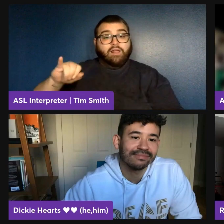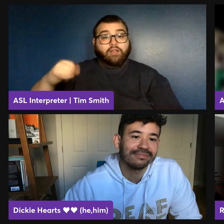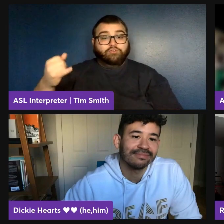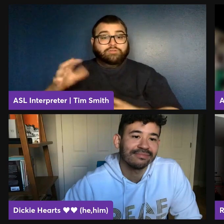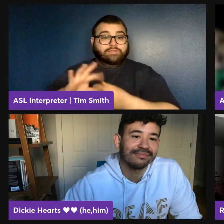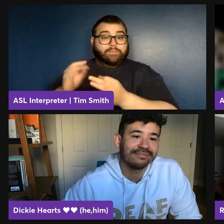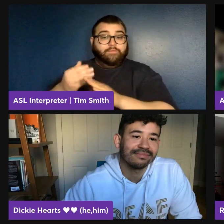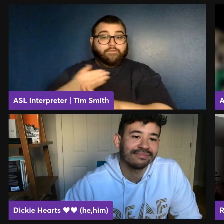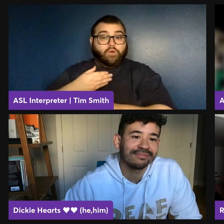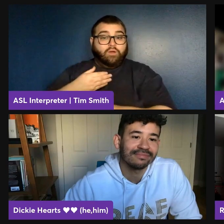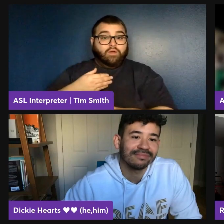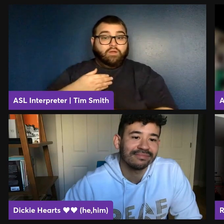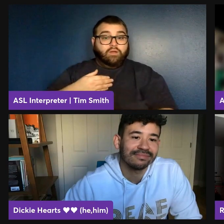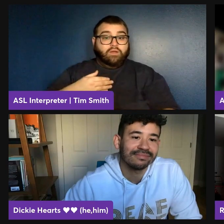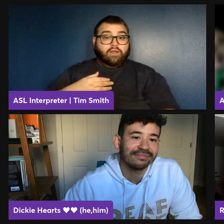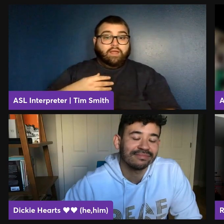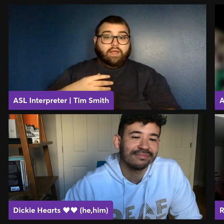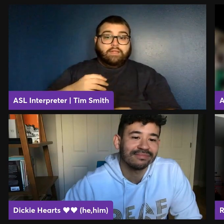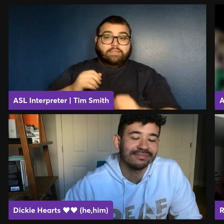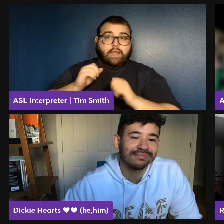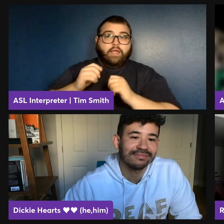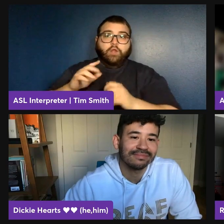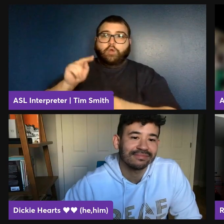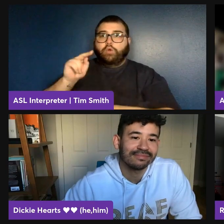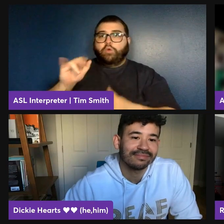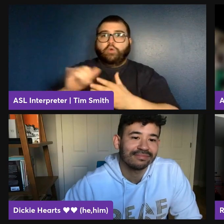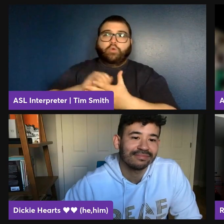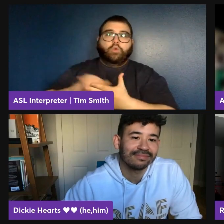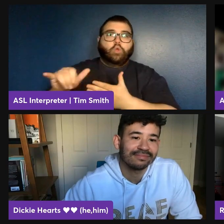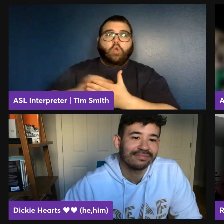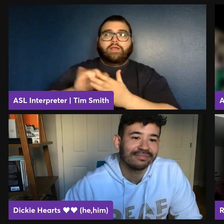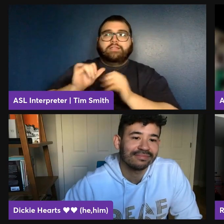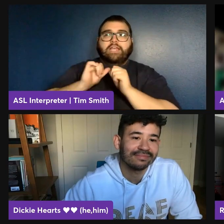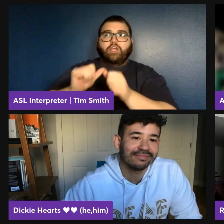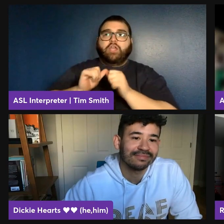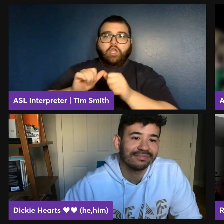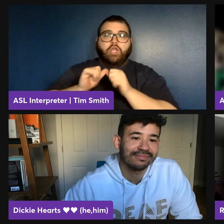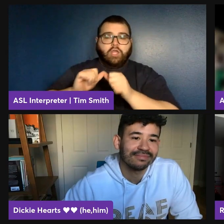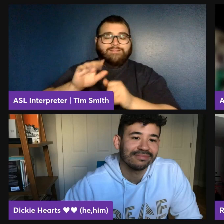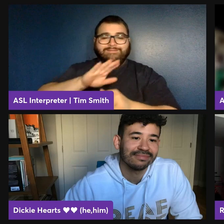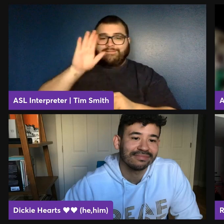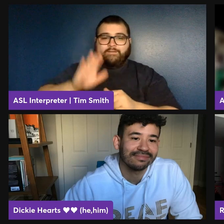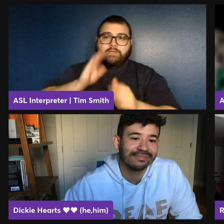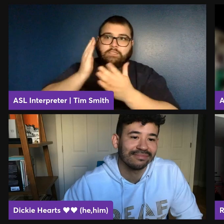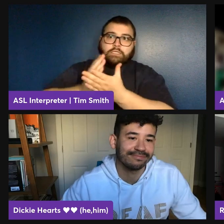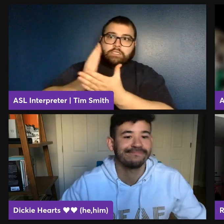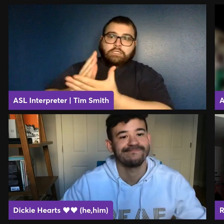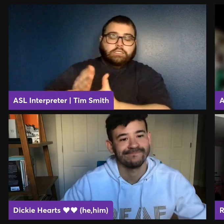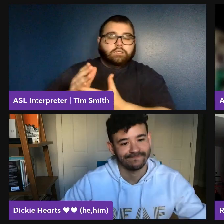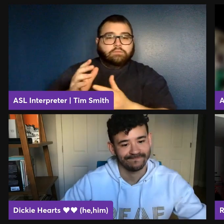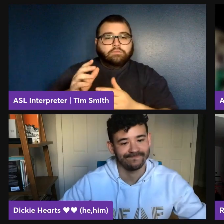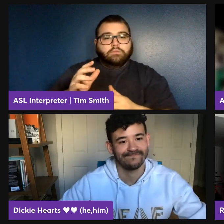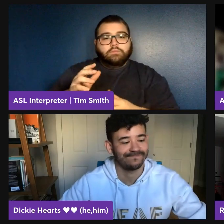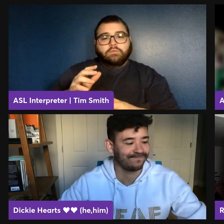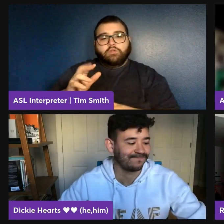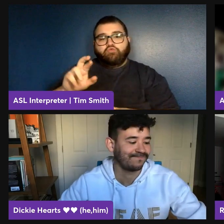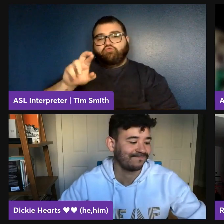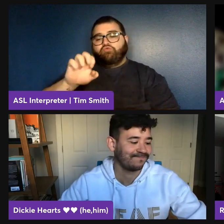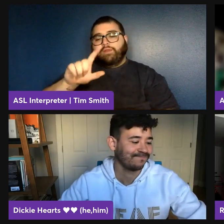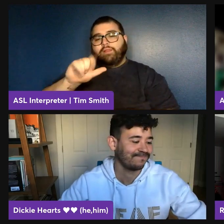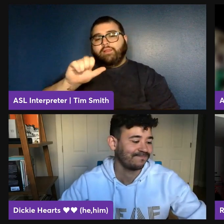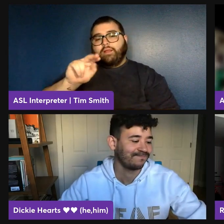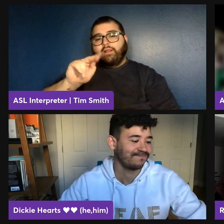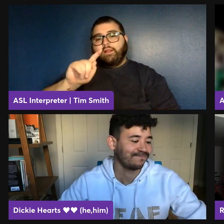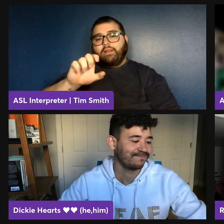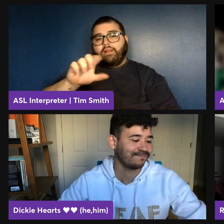it's kind of a relentless, New York is a relentless place. And so what I hope